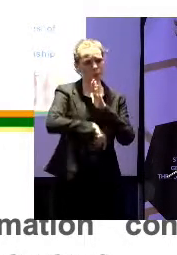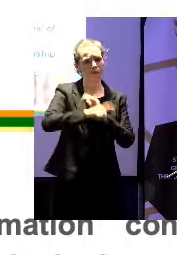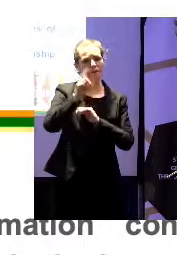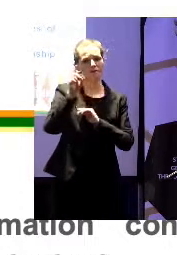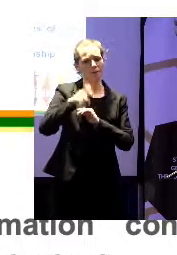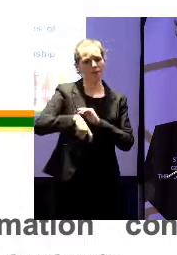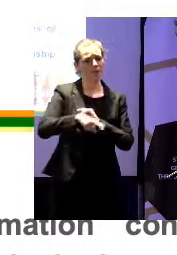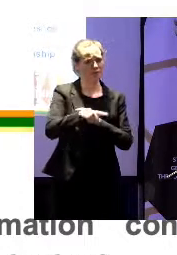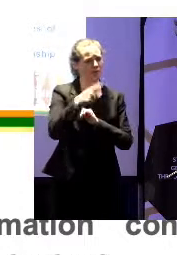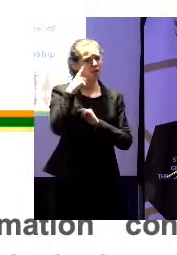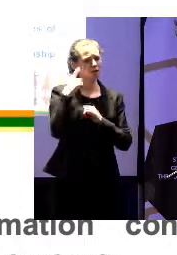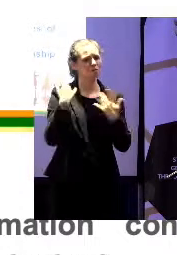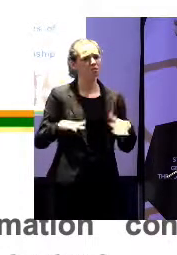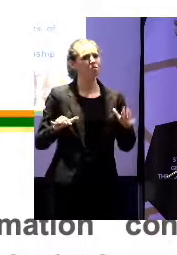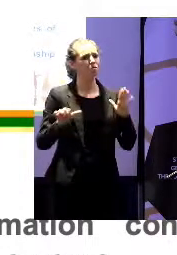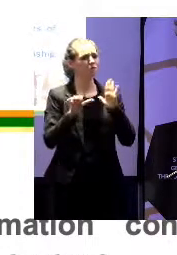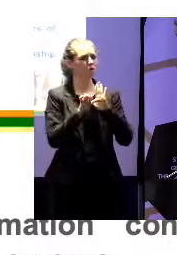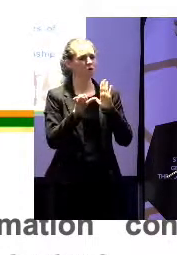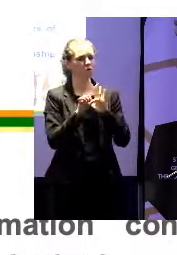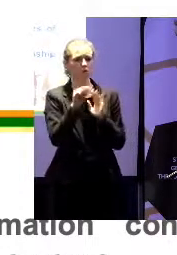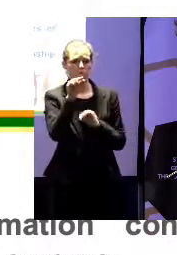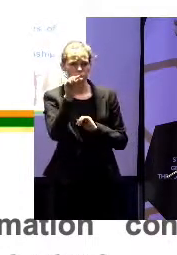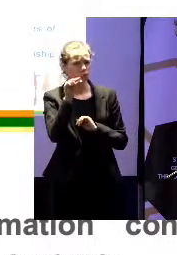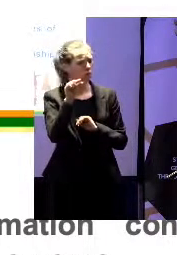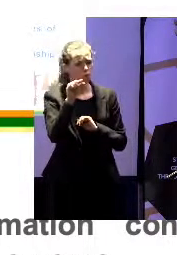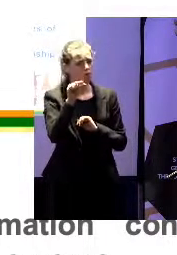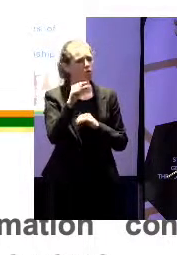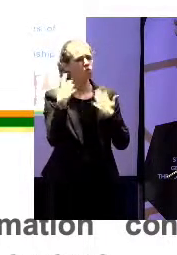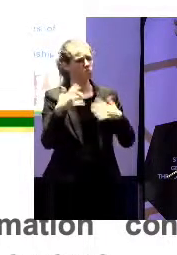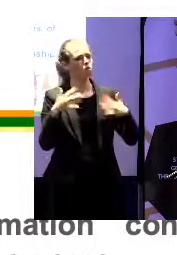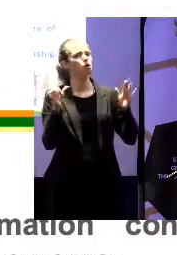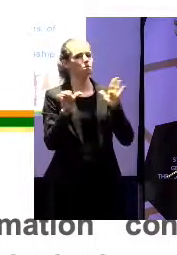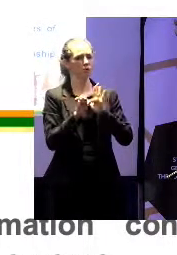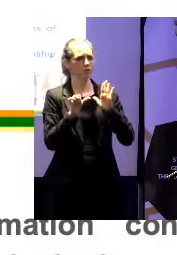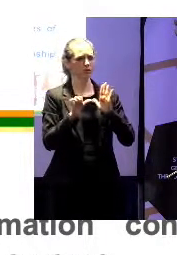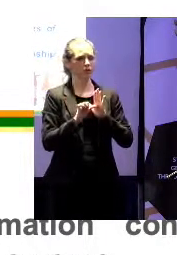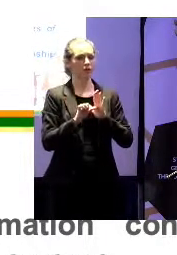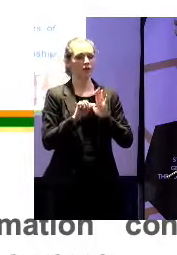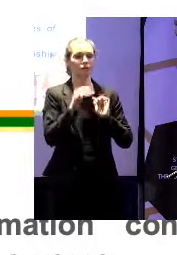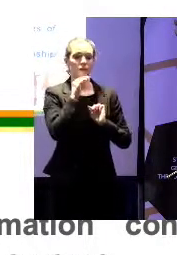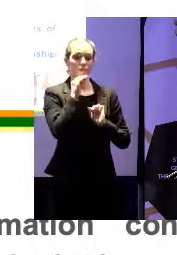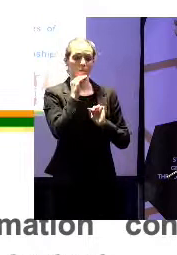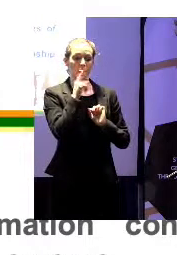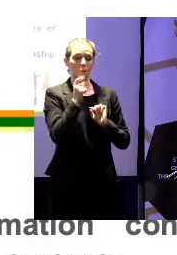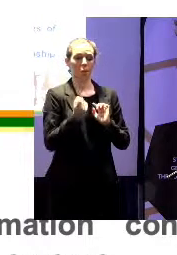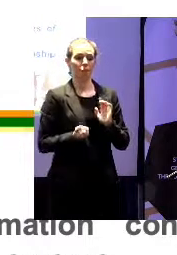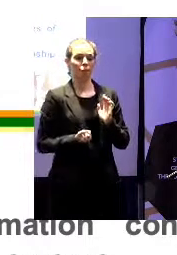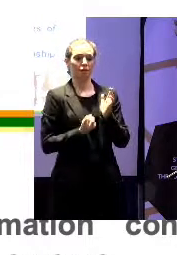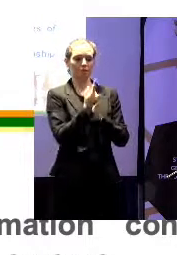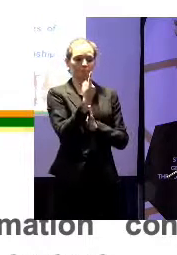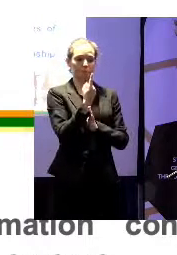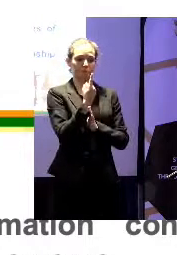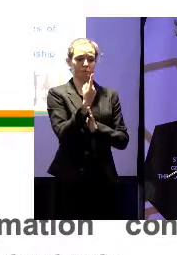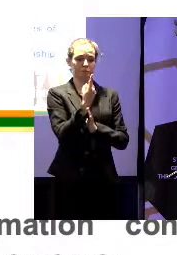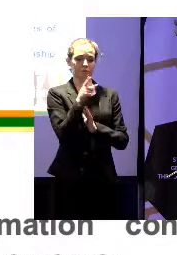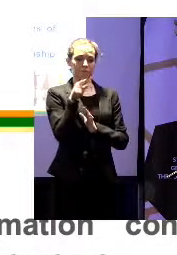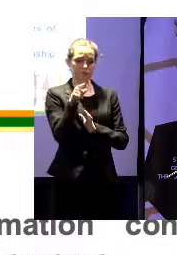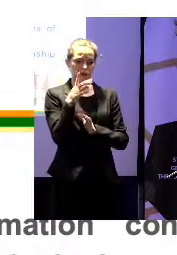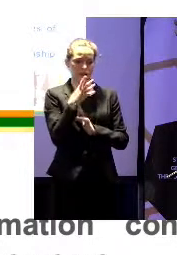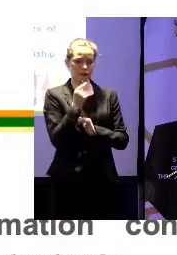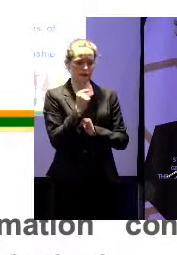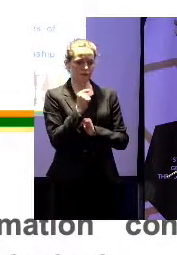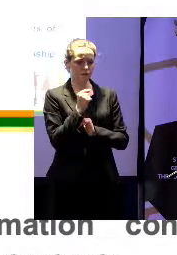It's a big thing. It's not a small thing. That's why in exerting their power and